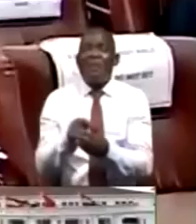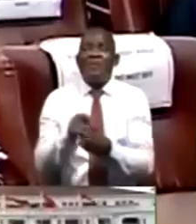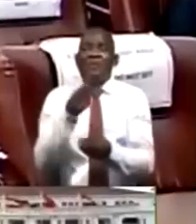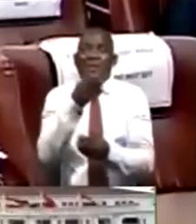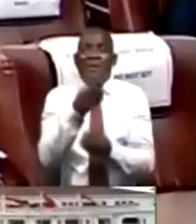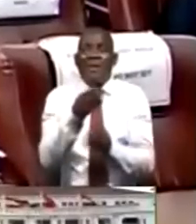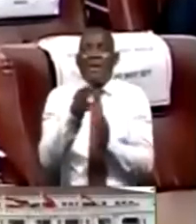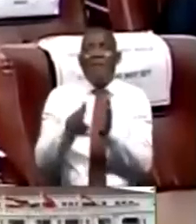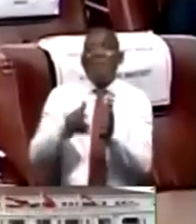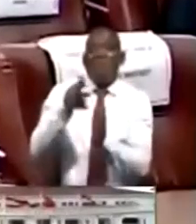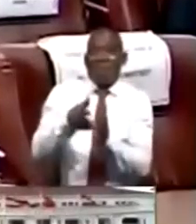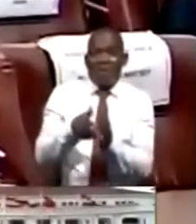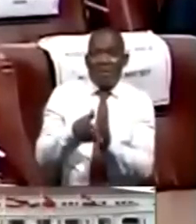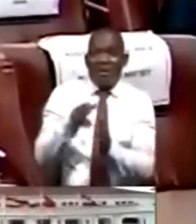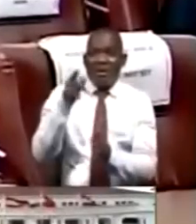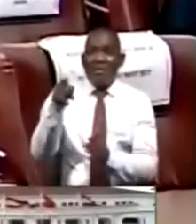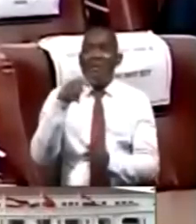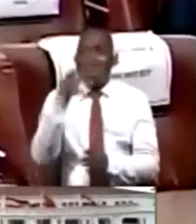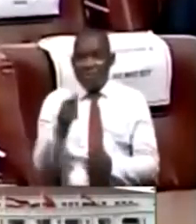for 3 hours, and he says